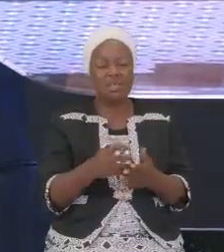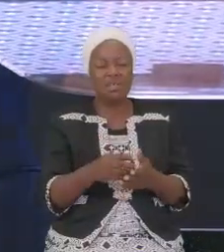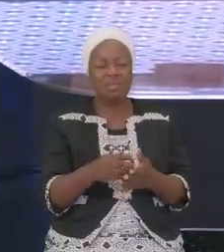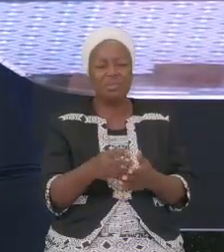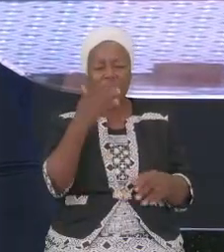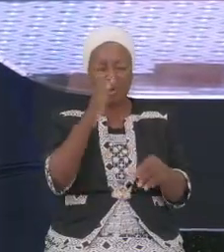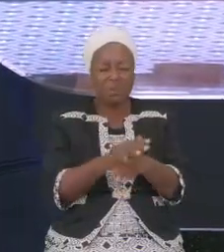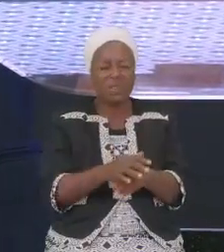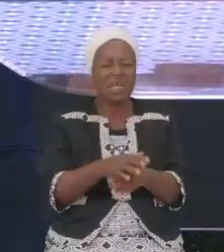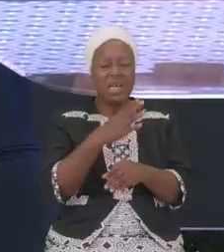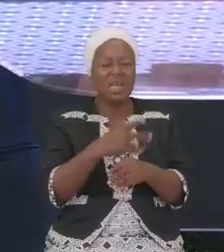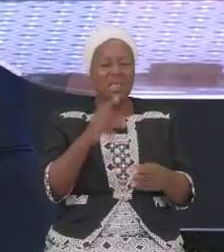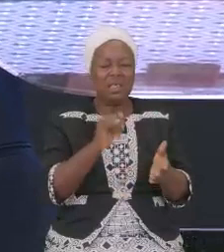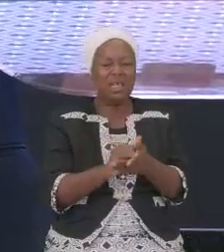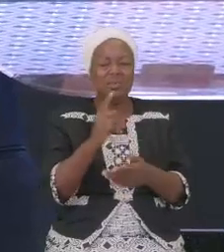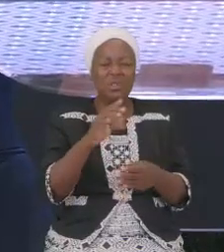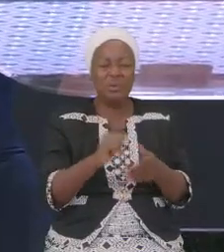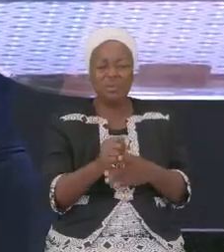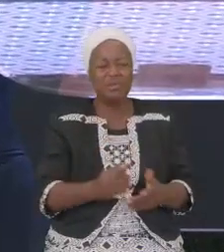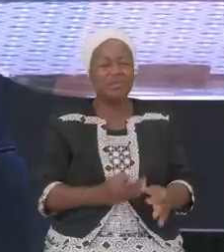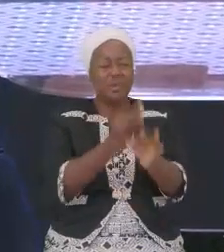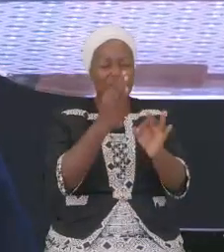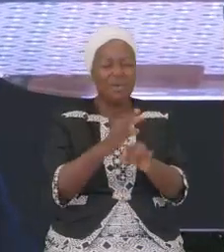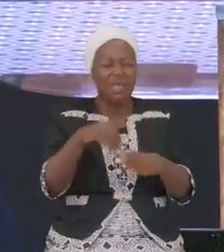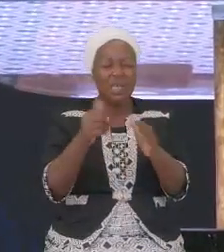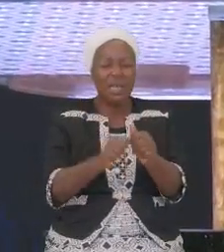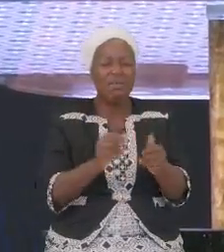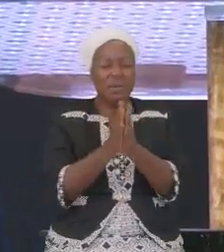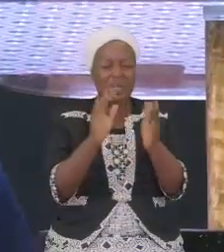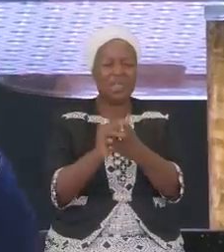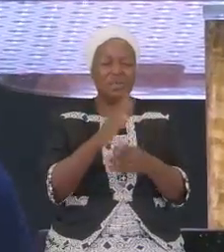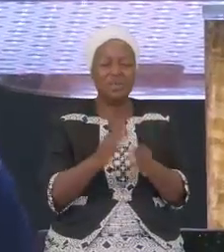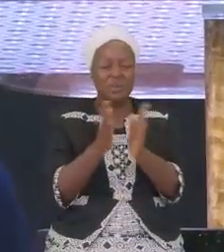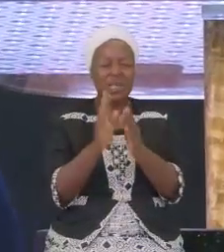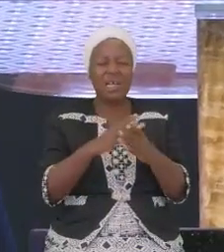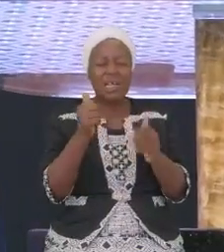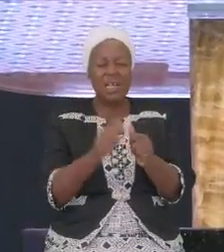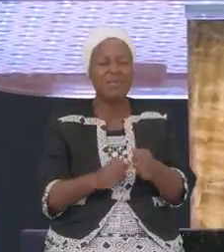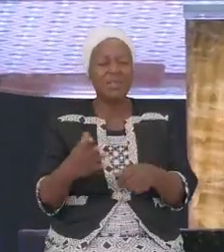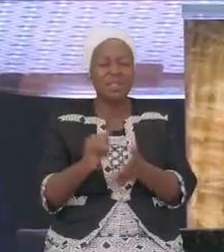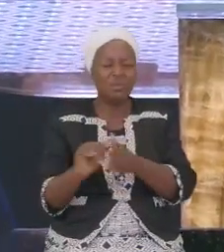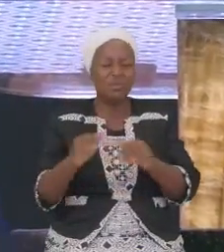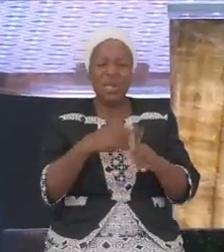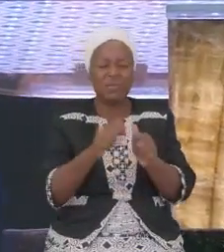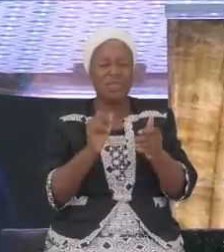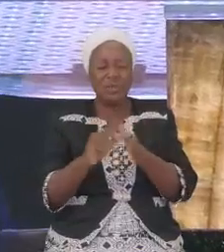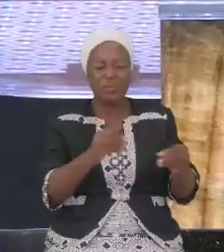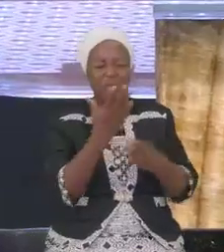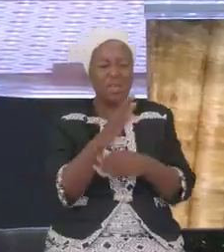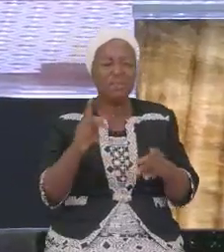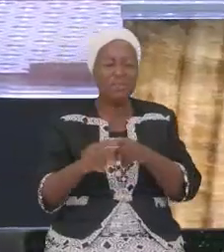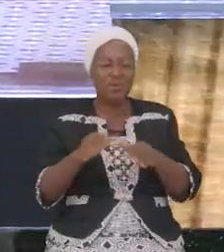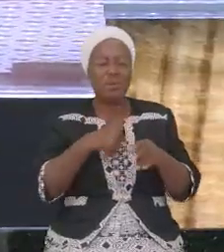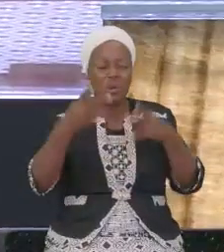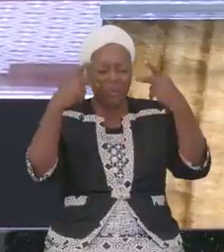will be faithful in every prayer you pray, every move you make, everything you lay your hands upon will